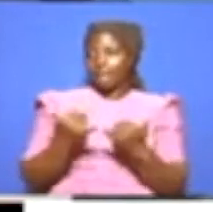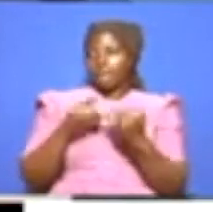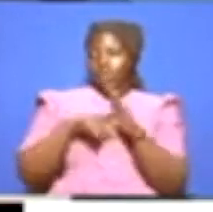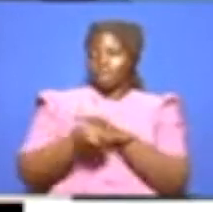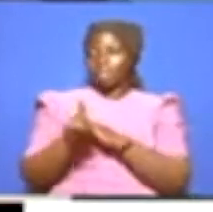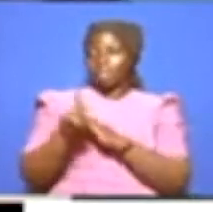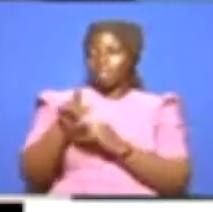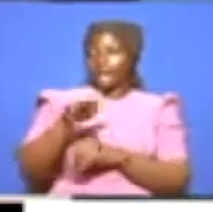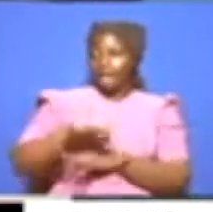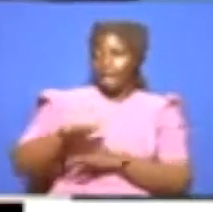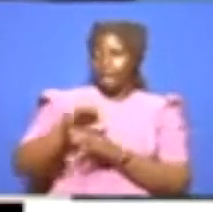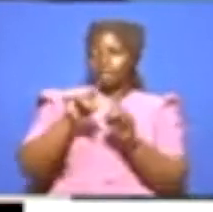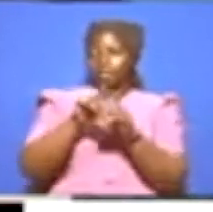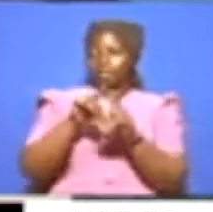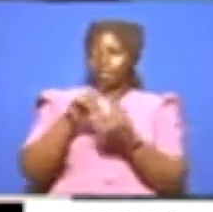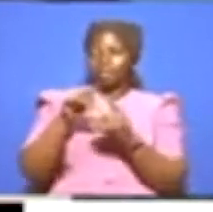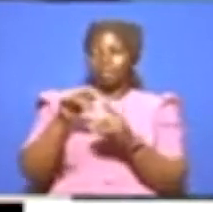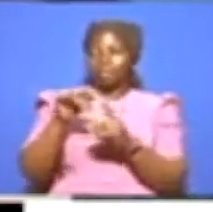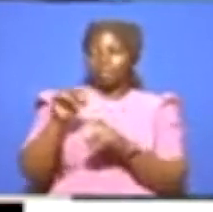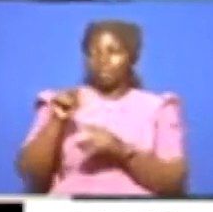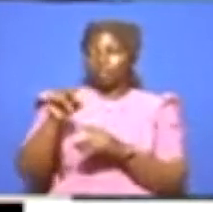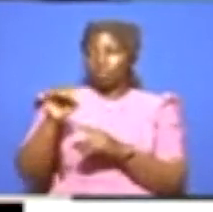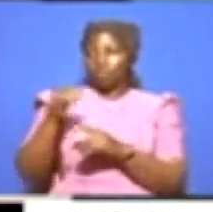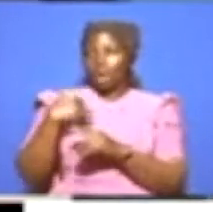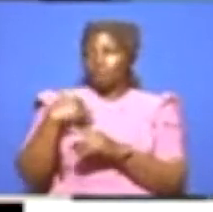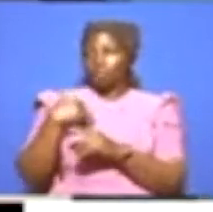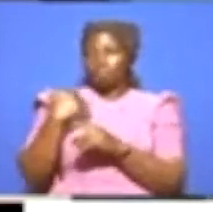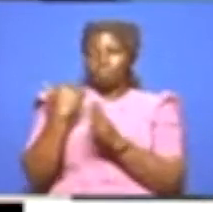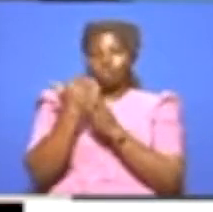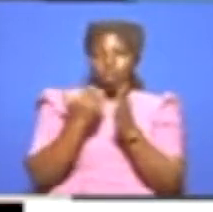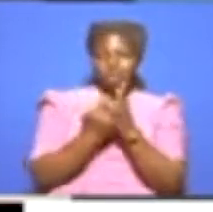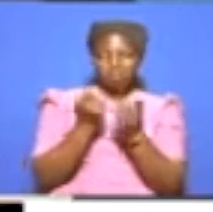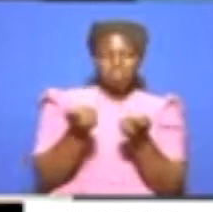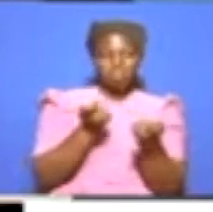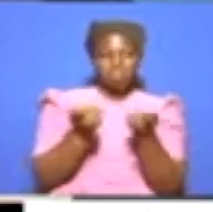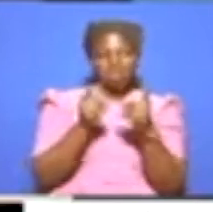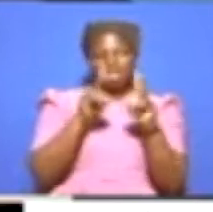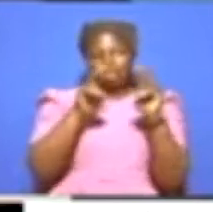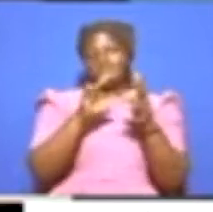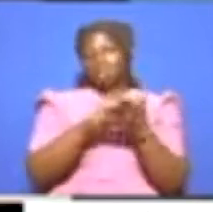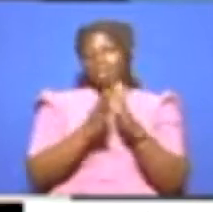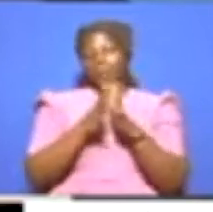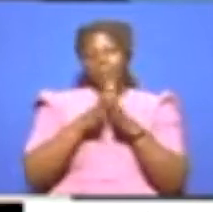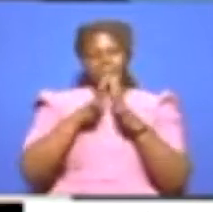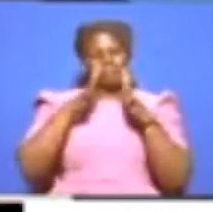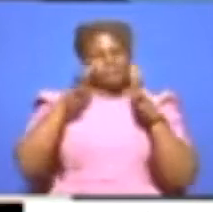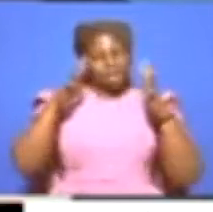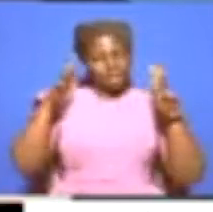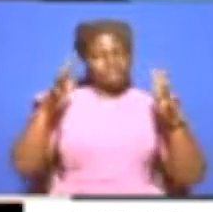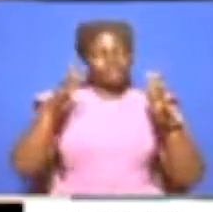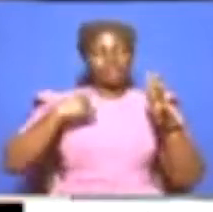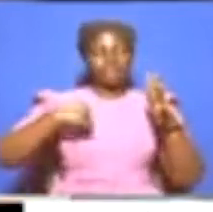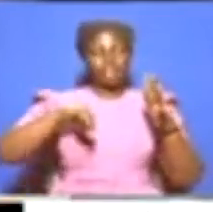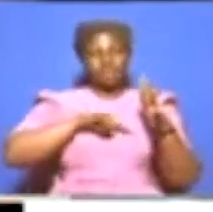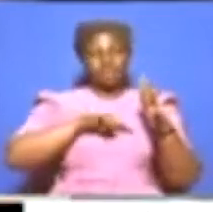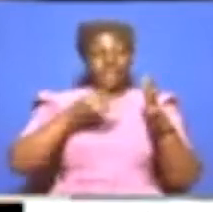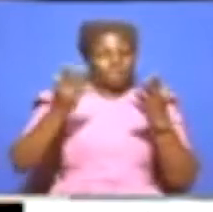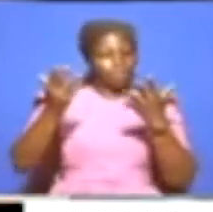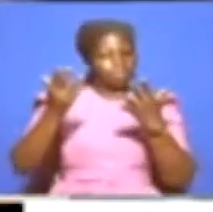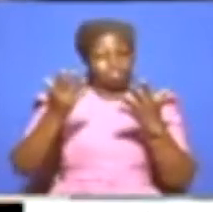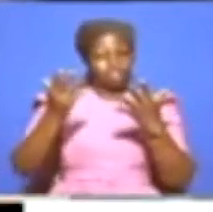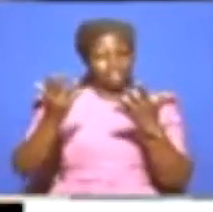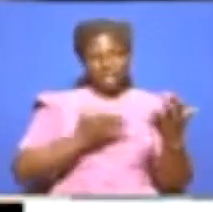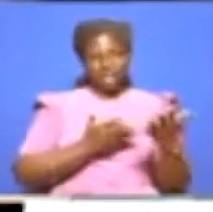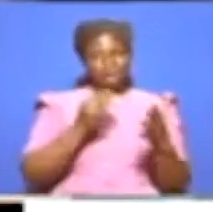also non-stakeholders do have small programs here and there, and the issue is getting bigger and bolder, and we welcome that. Right. As we wind